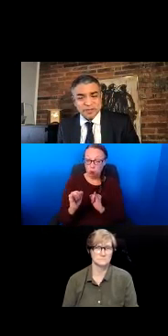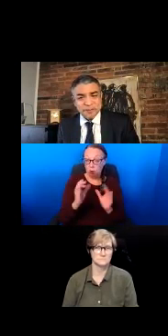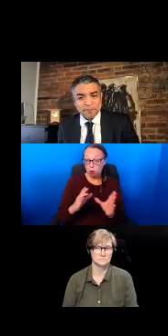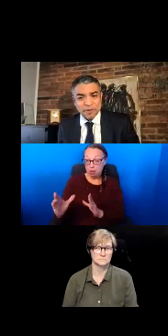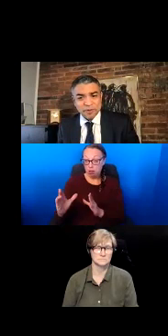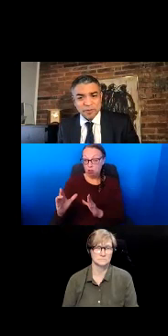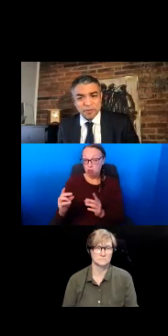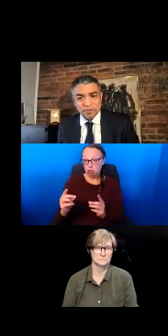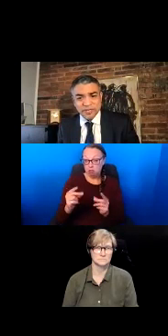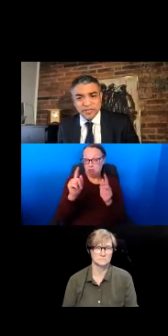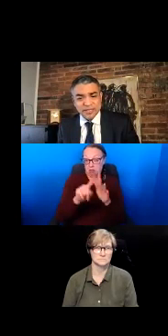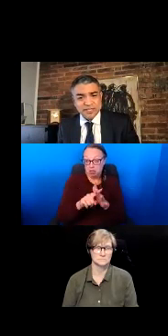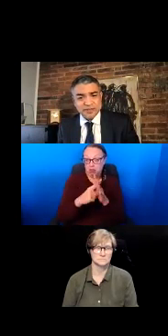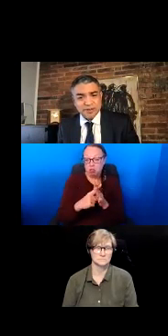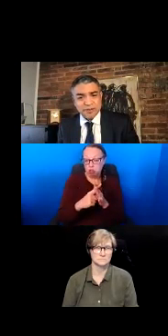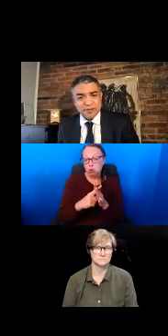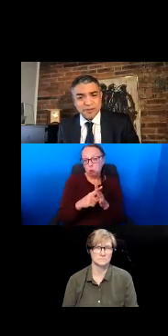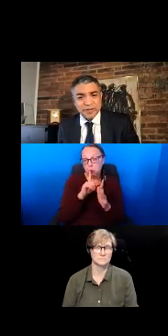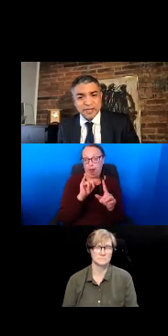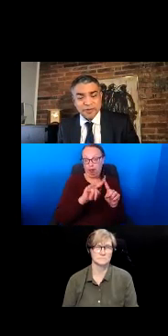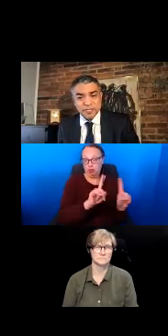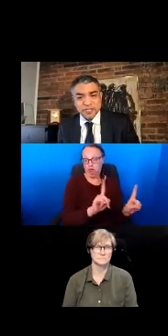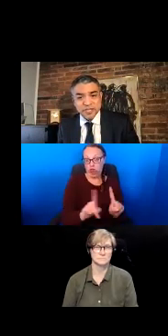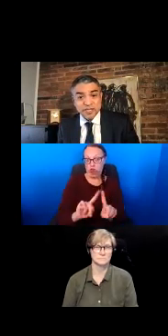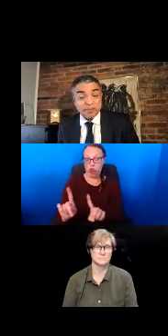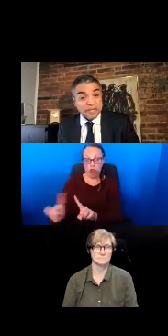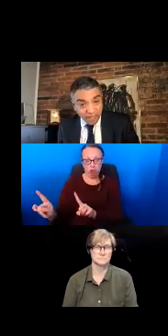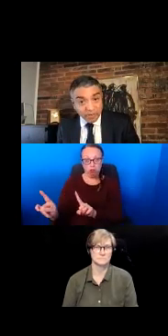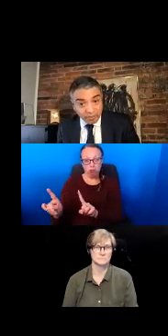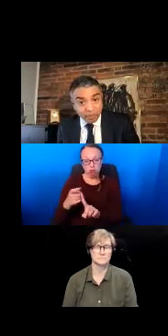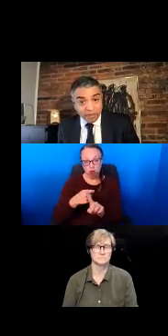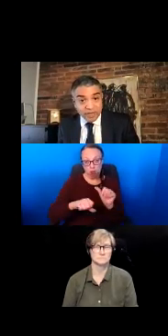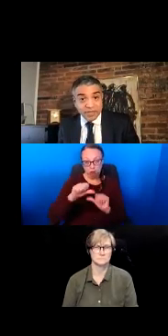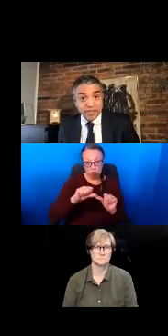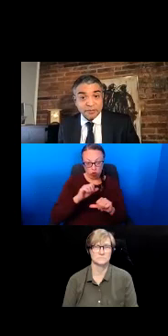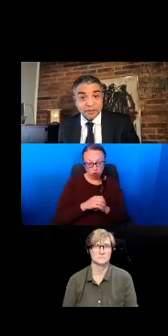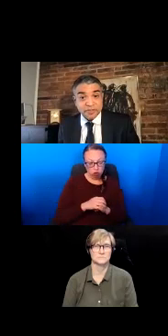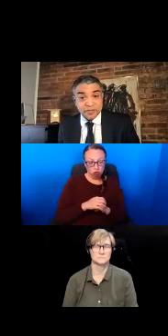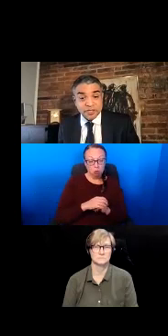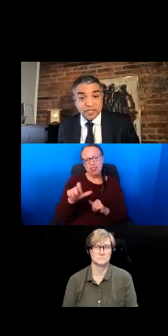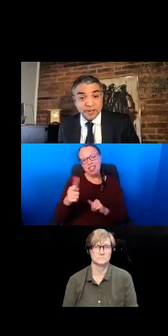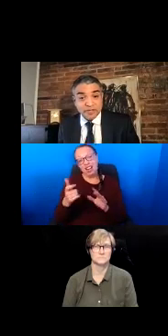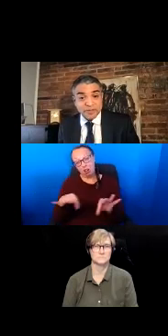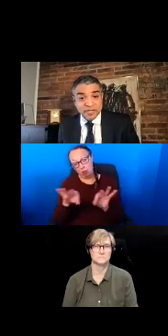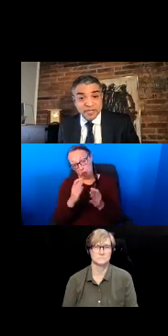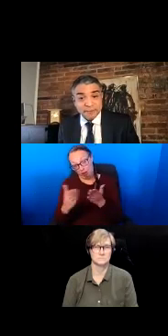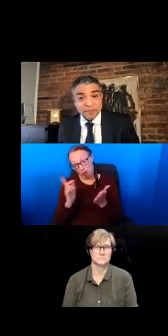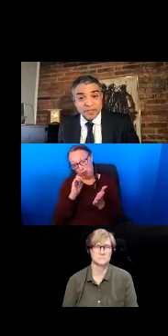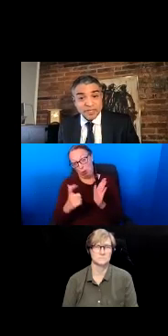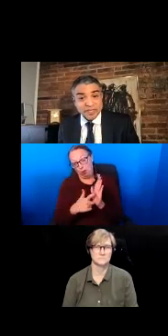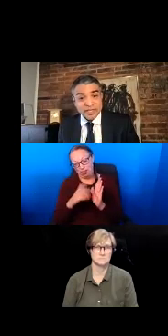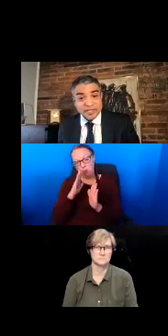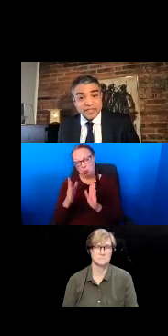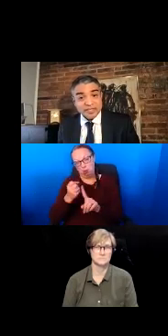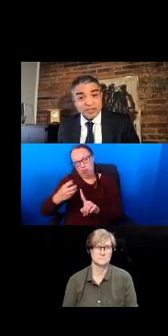were pretty different, were pretty heterogeneous. But the other important thing that we noticed, which I'll cycle back to in a second,